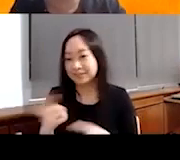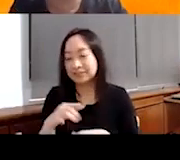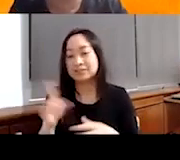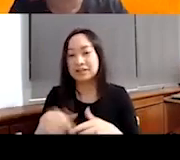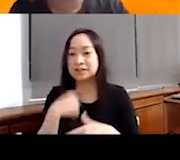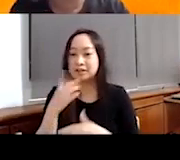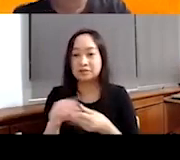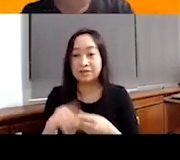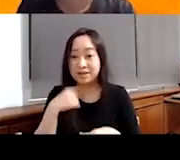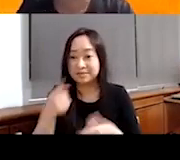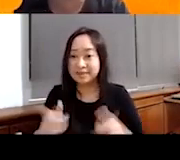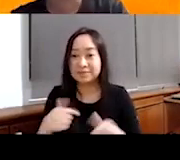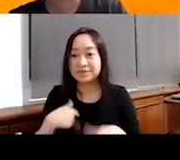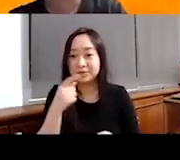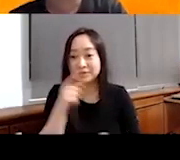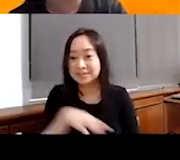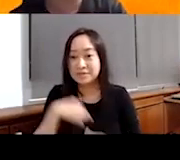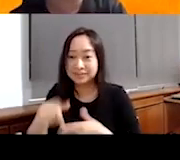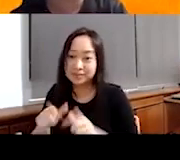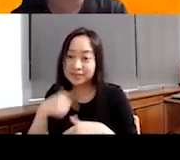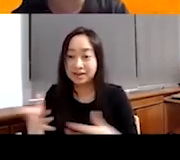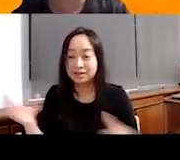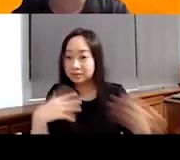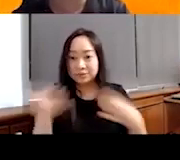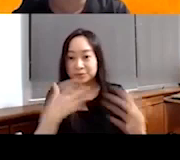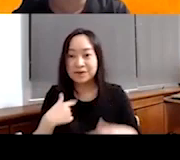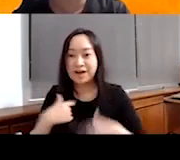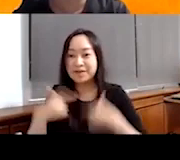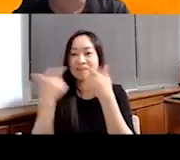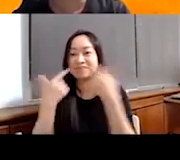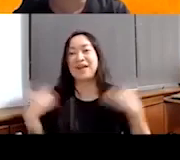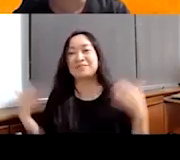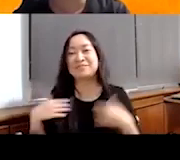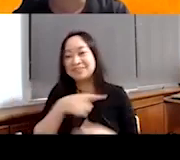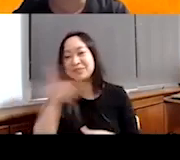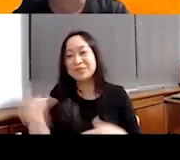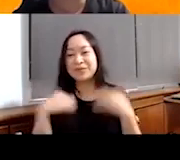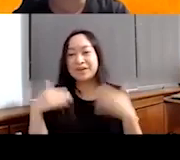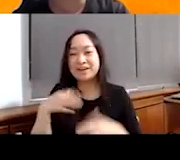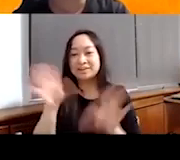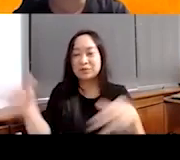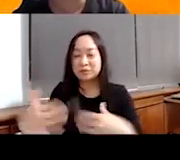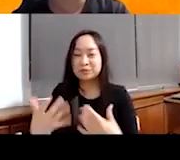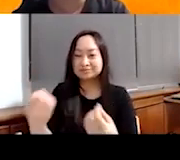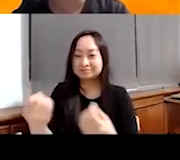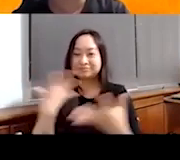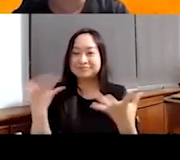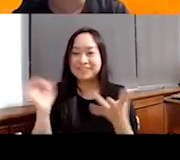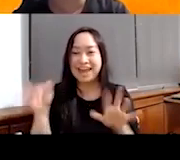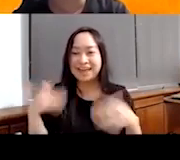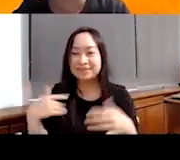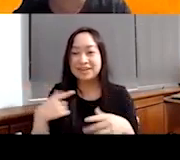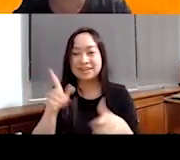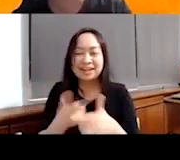another. And they're like, let me tell you this. And let me tell you that. And I just, I was laughing with joy. You couldn't help it. The room was contagious. And finally I was like, I have to